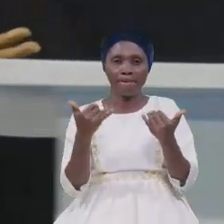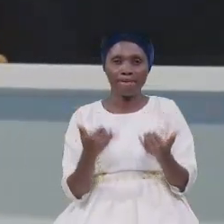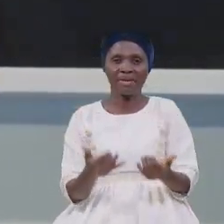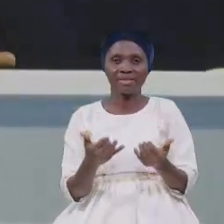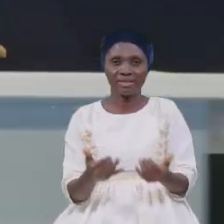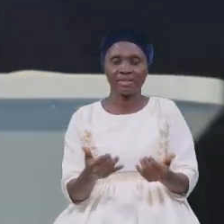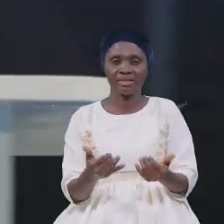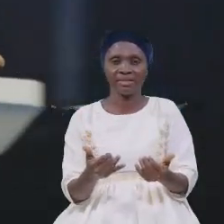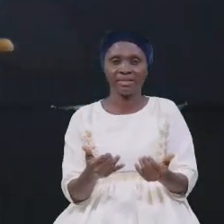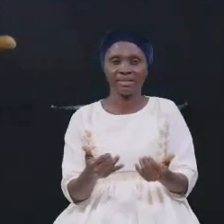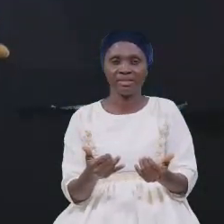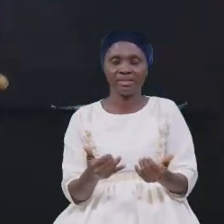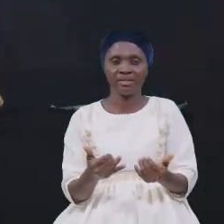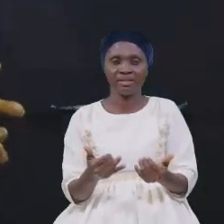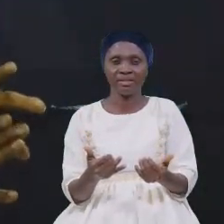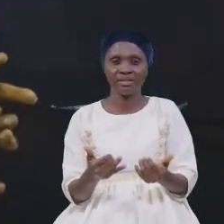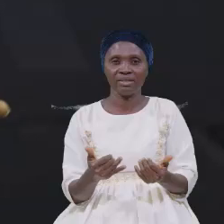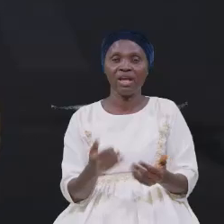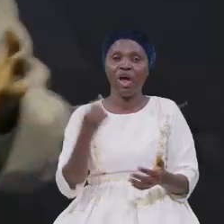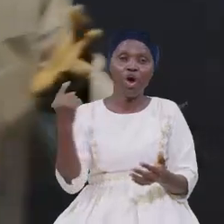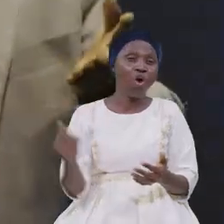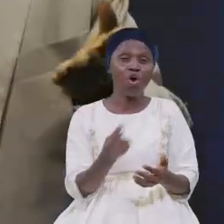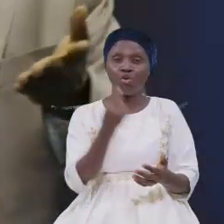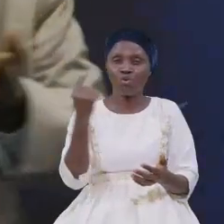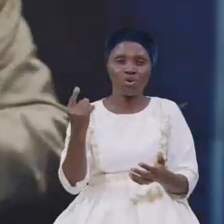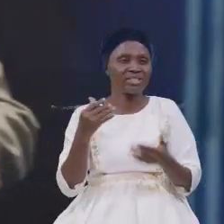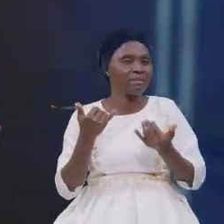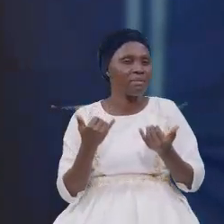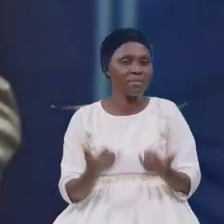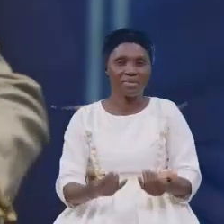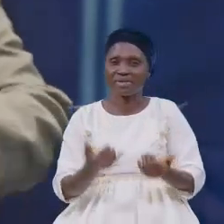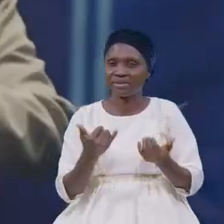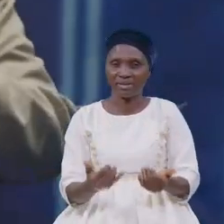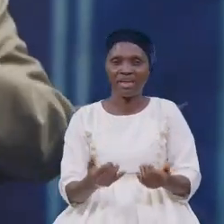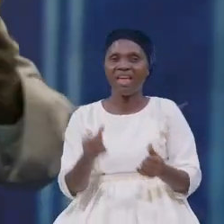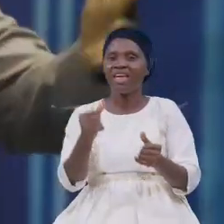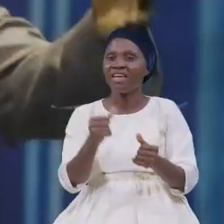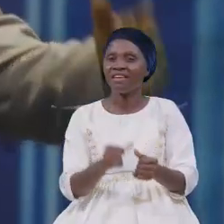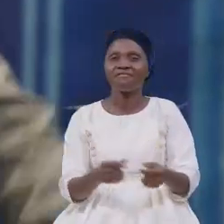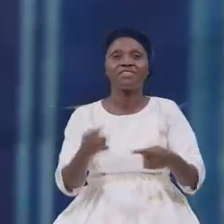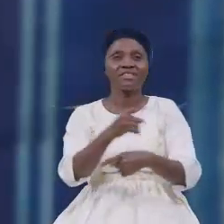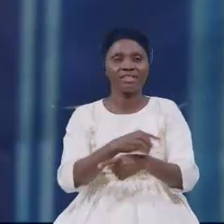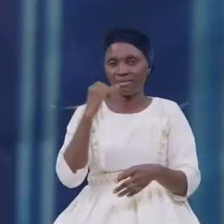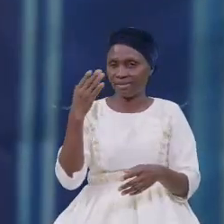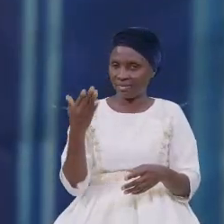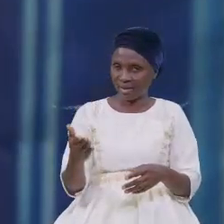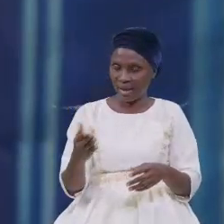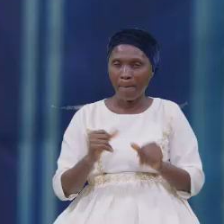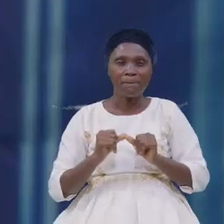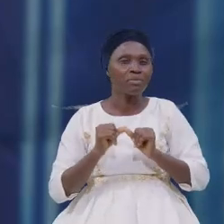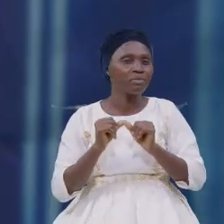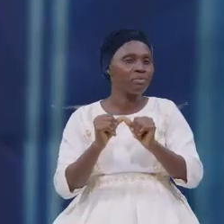Present, always present, every day it's there, perpetually